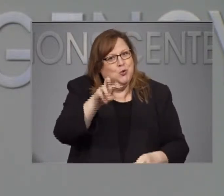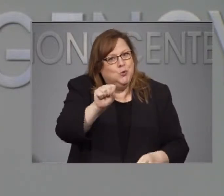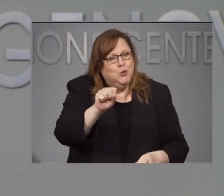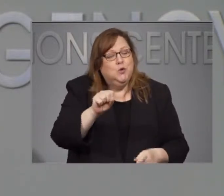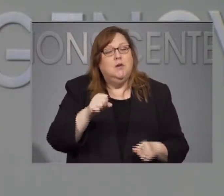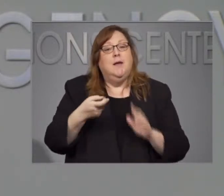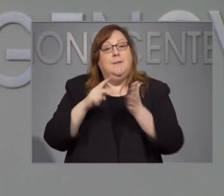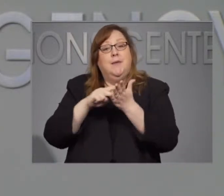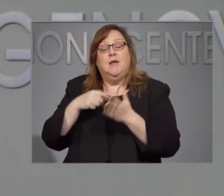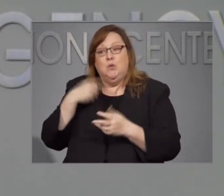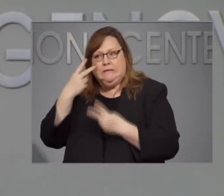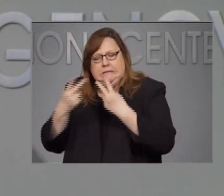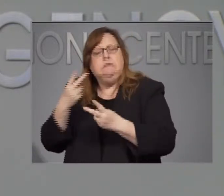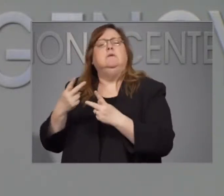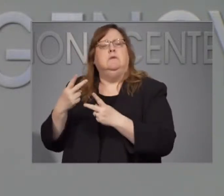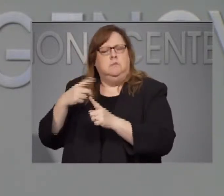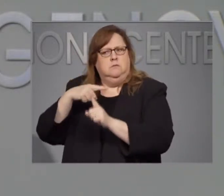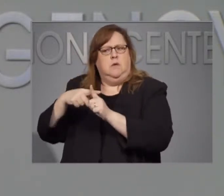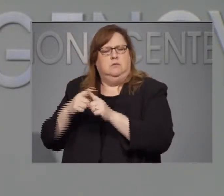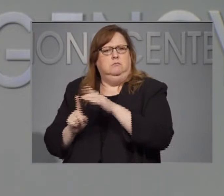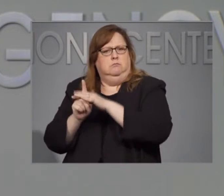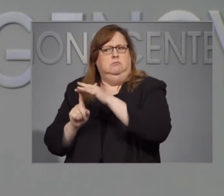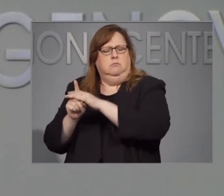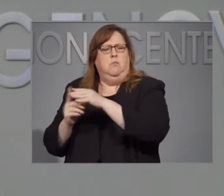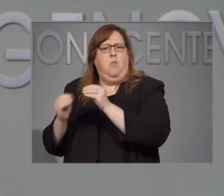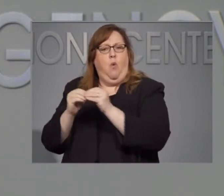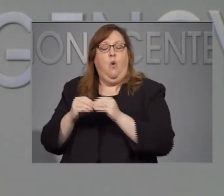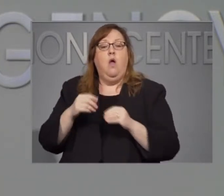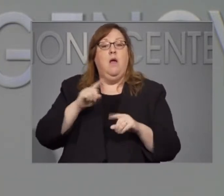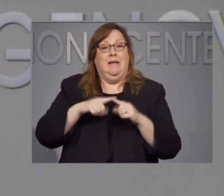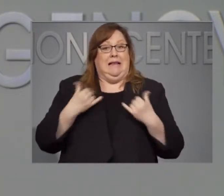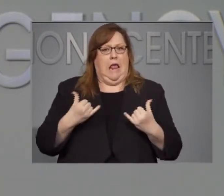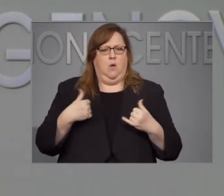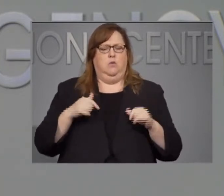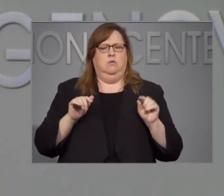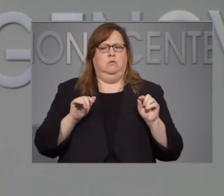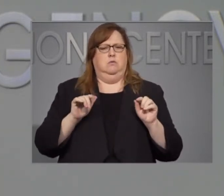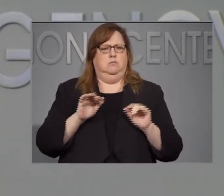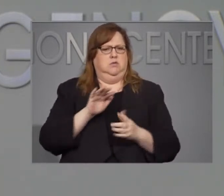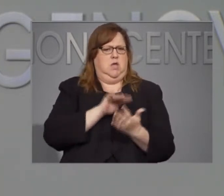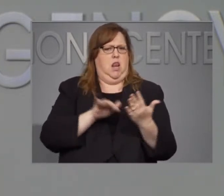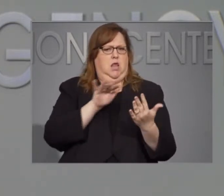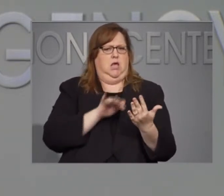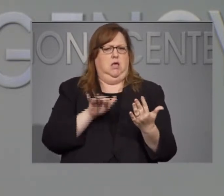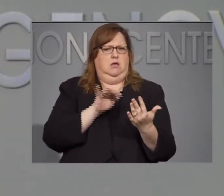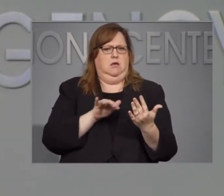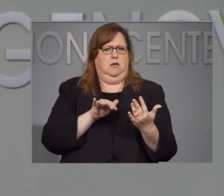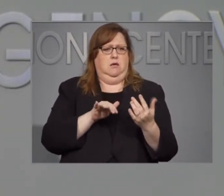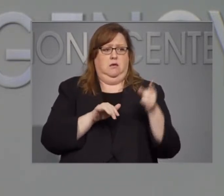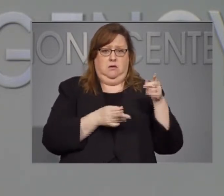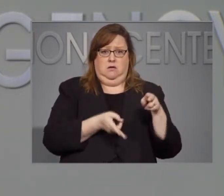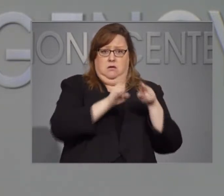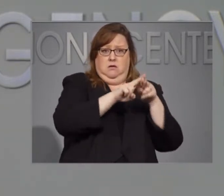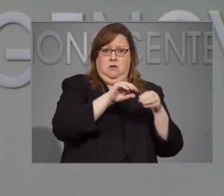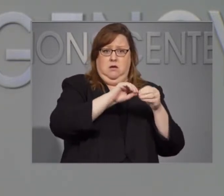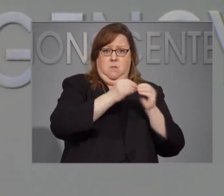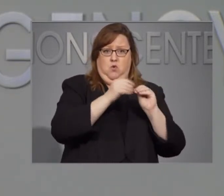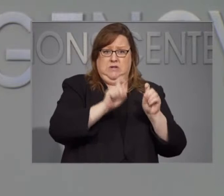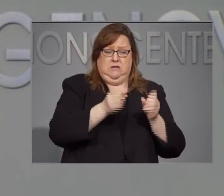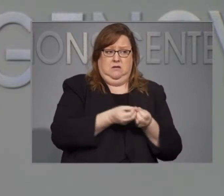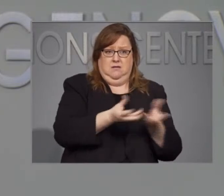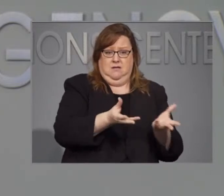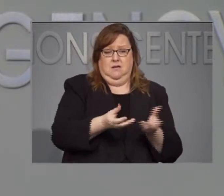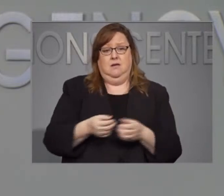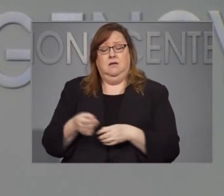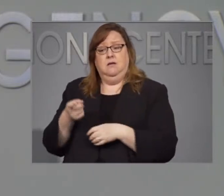more cases. The question is are we just seeing those more cases because of more testing, or are we also seeing a lot more viral spread?